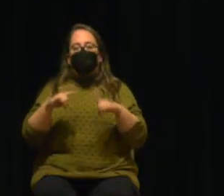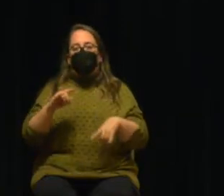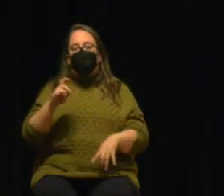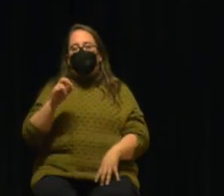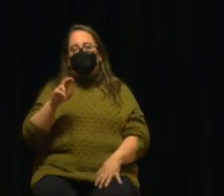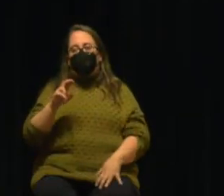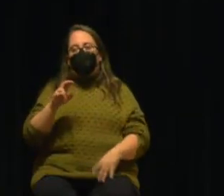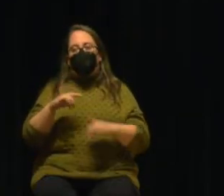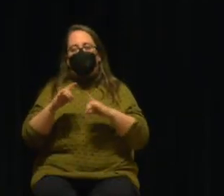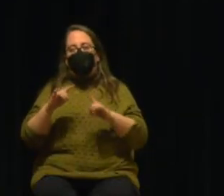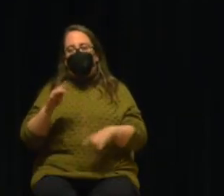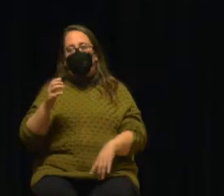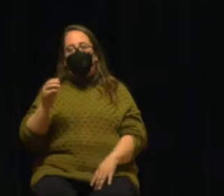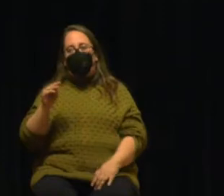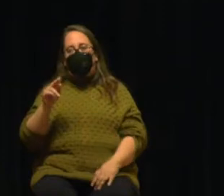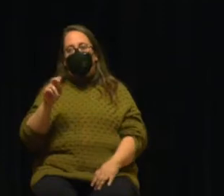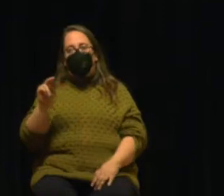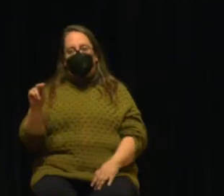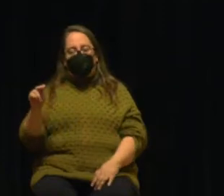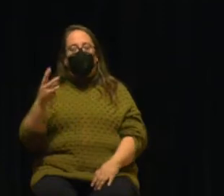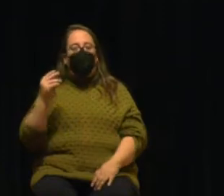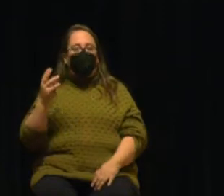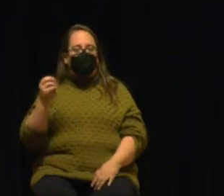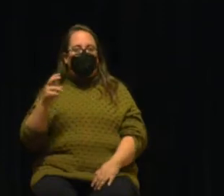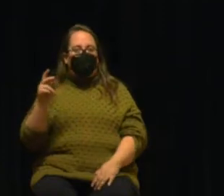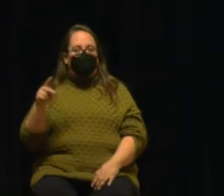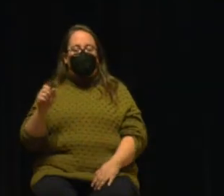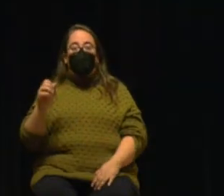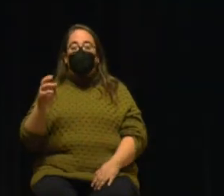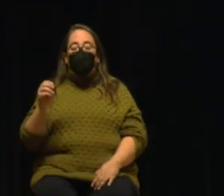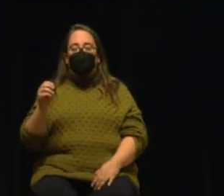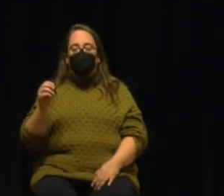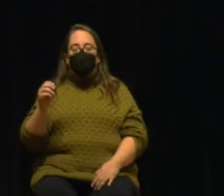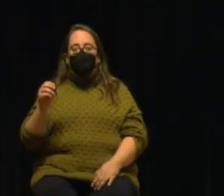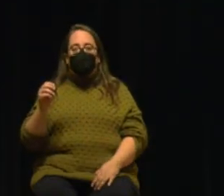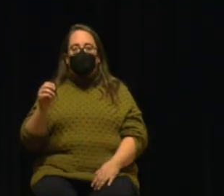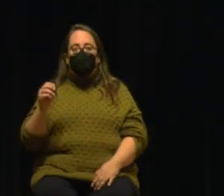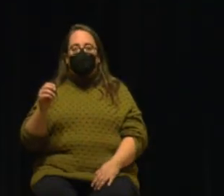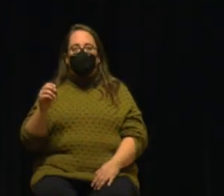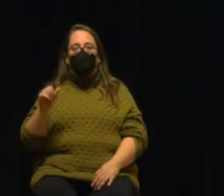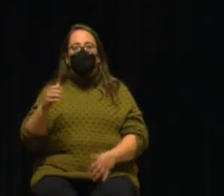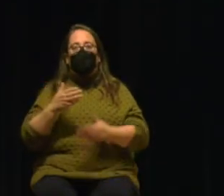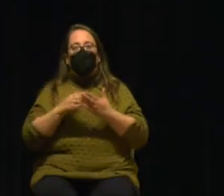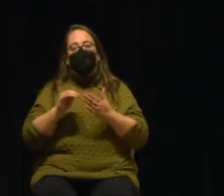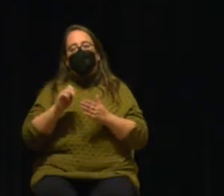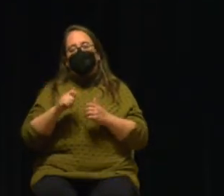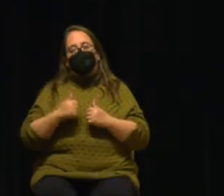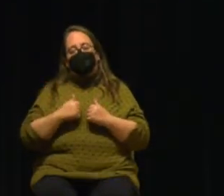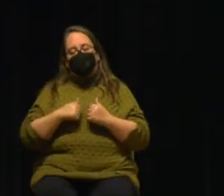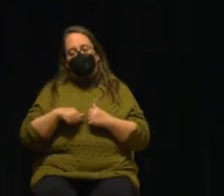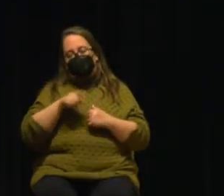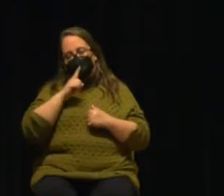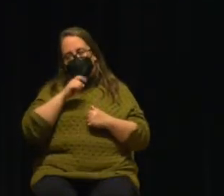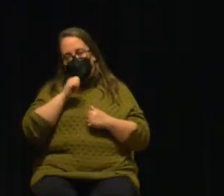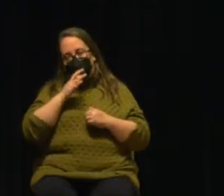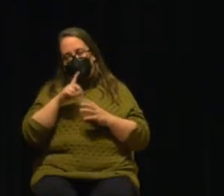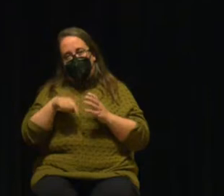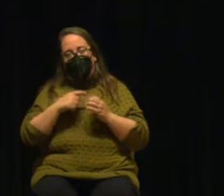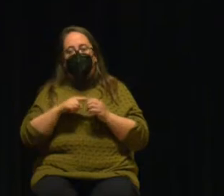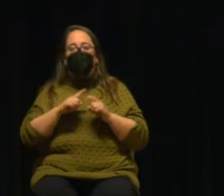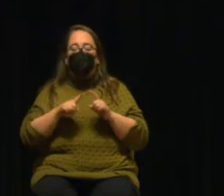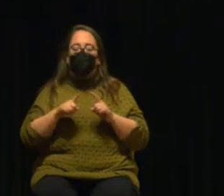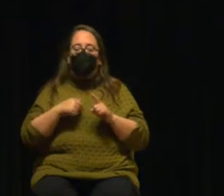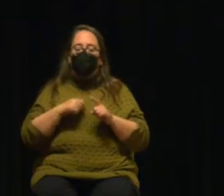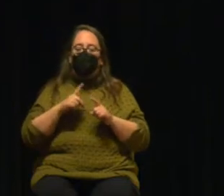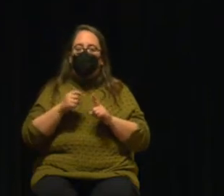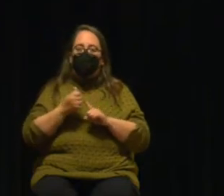William Penn, which is outside of Philadelphia. So this is another aspect of Still's life that I didn't get to talk about too much, but certainly talk about it in the